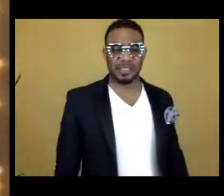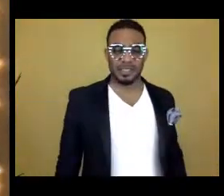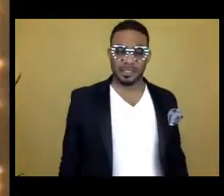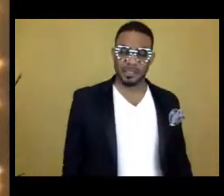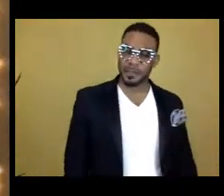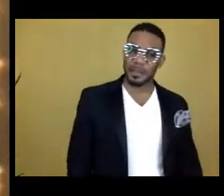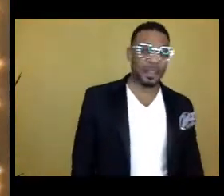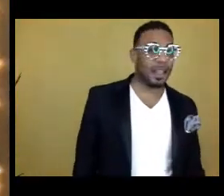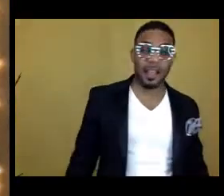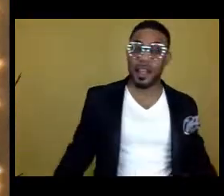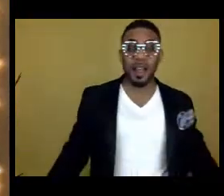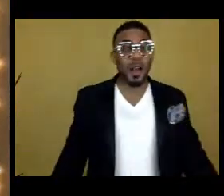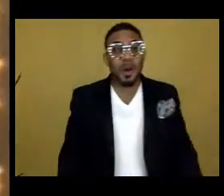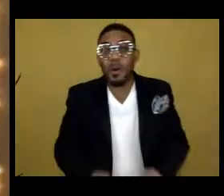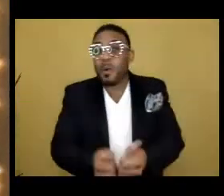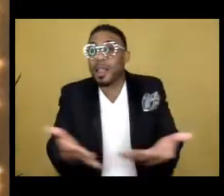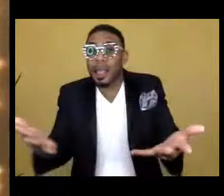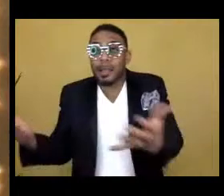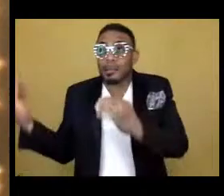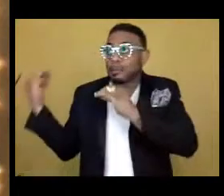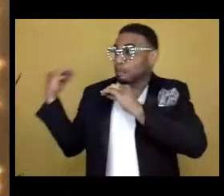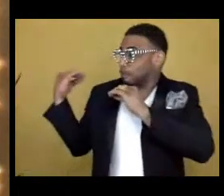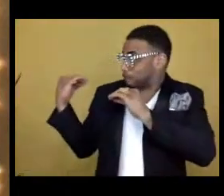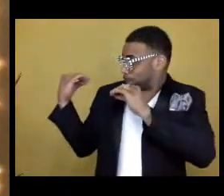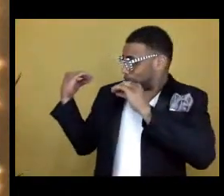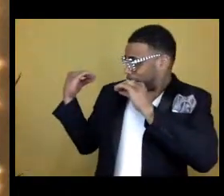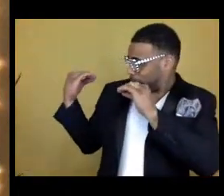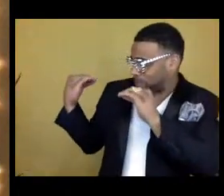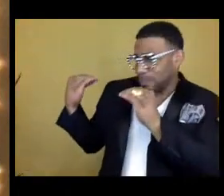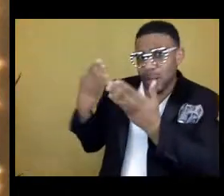could. Without instruction,